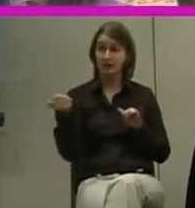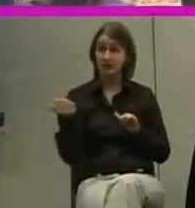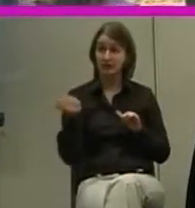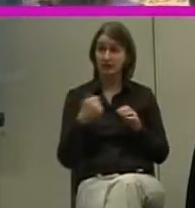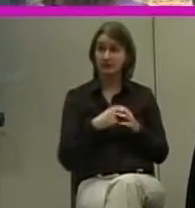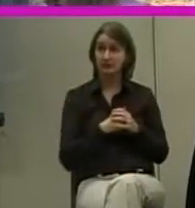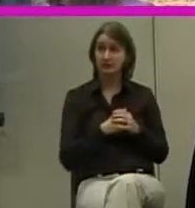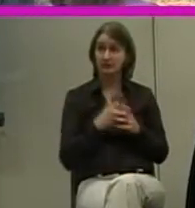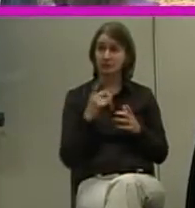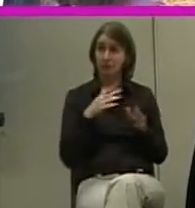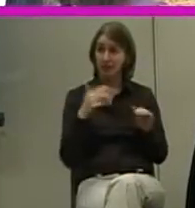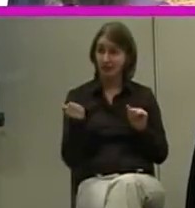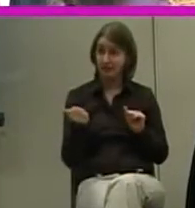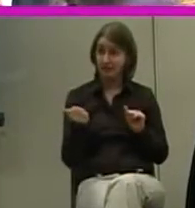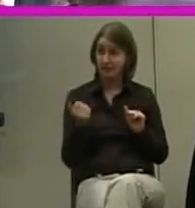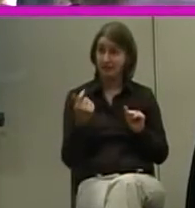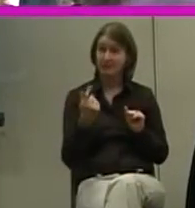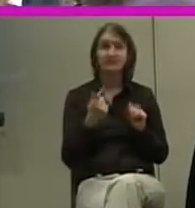When you're leaving?